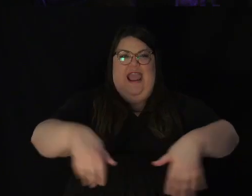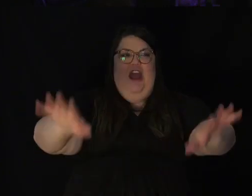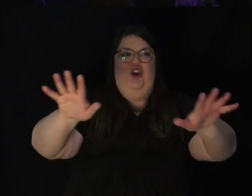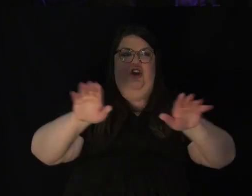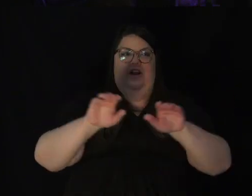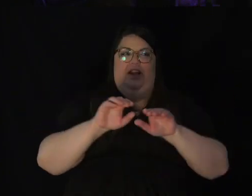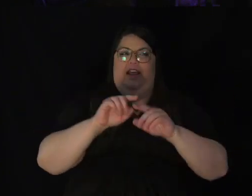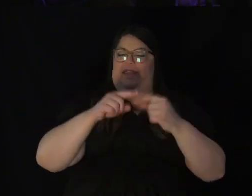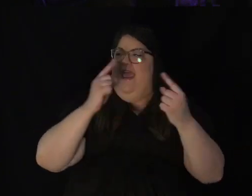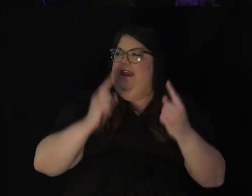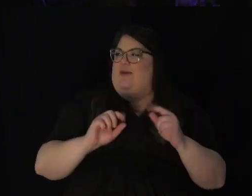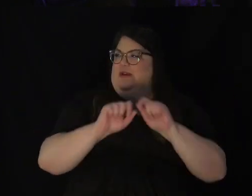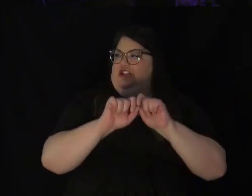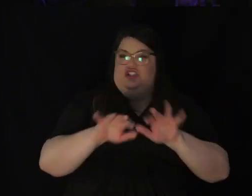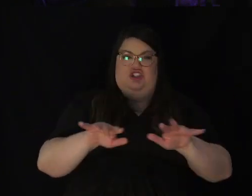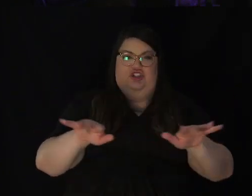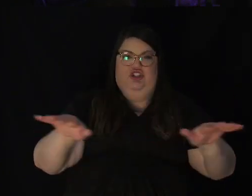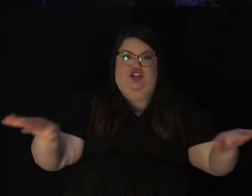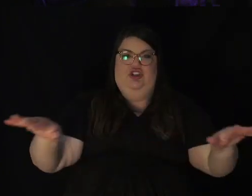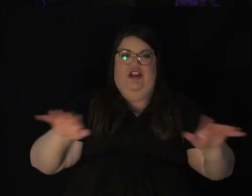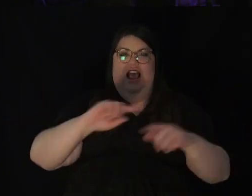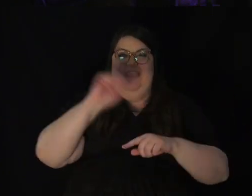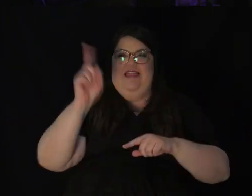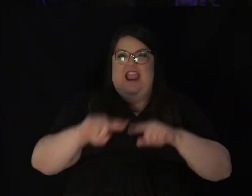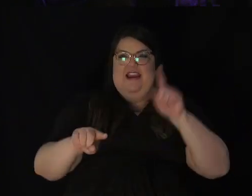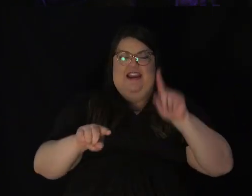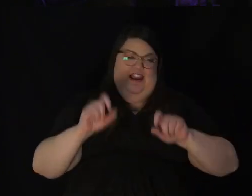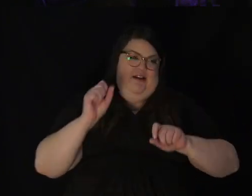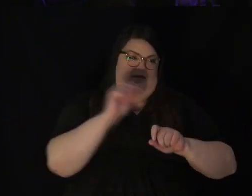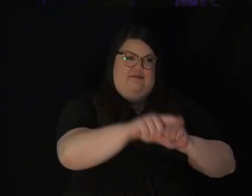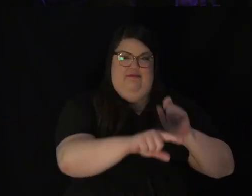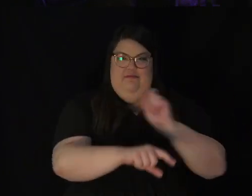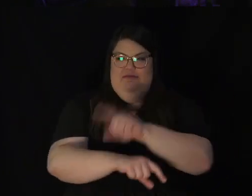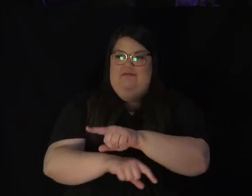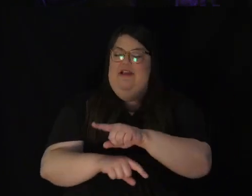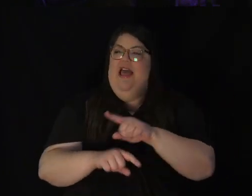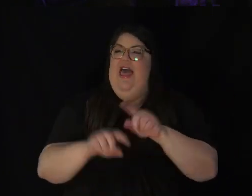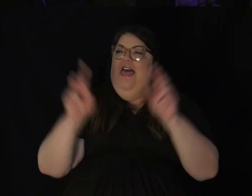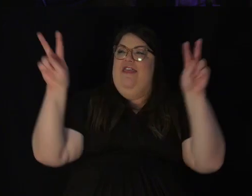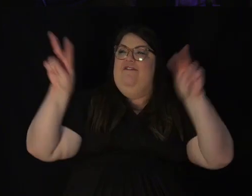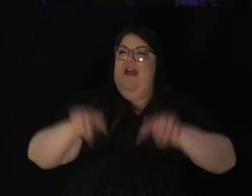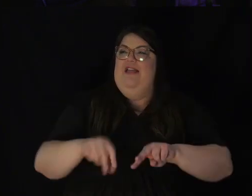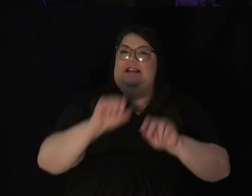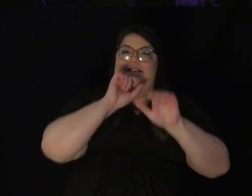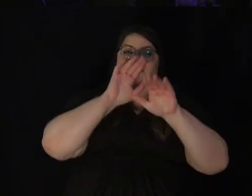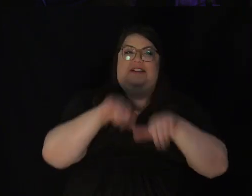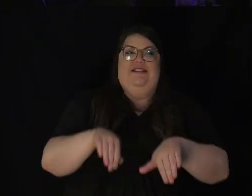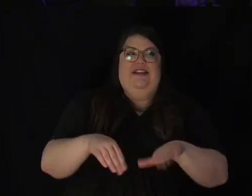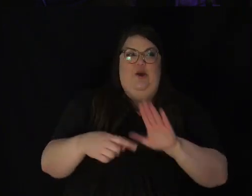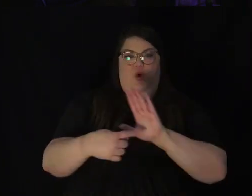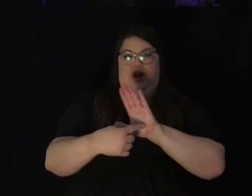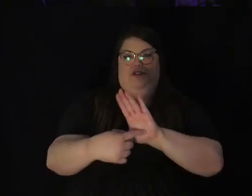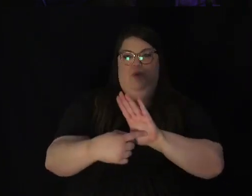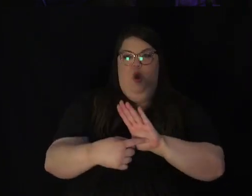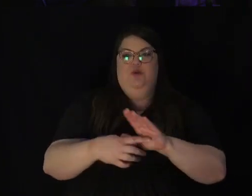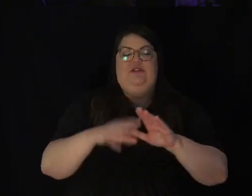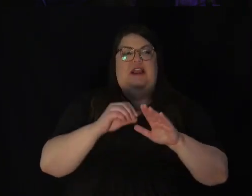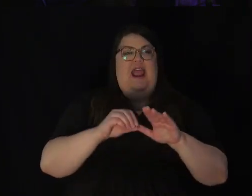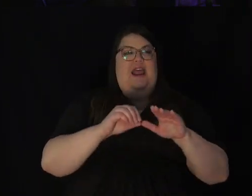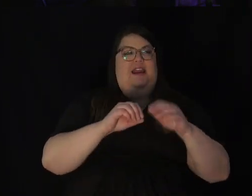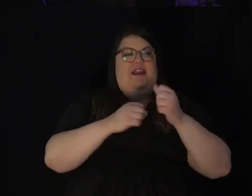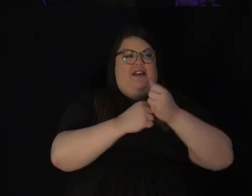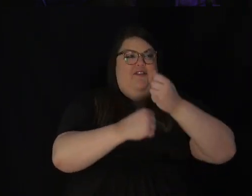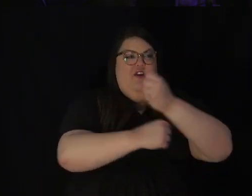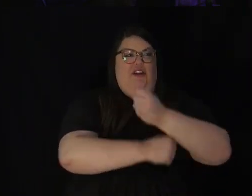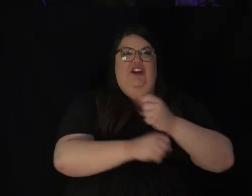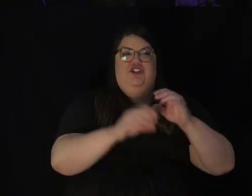of lightning and routed them. The valleys of the sea were exposed. The foundations of the earth laid bare. At the rebuke